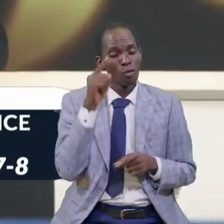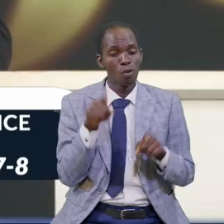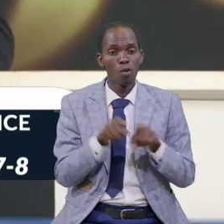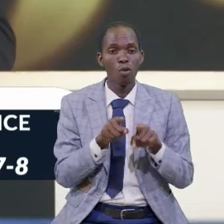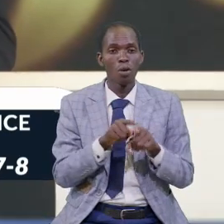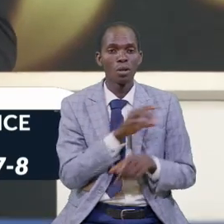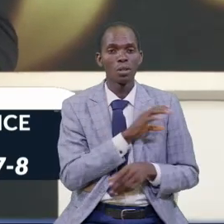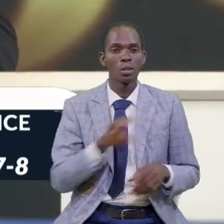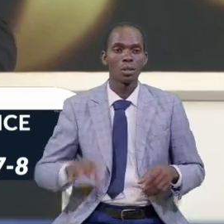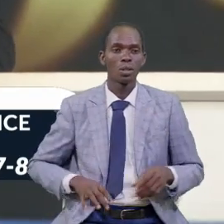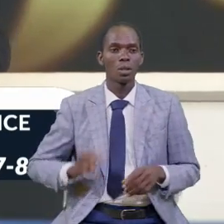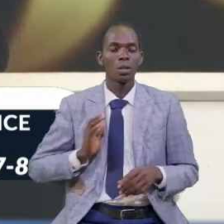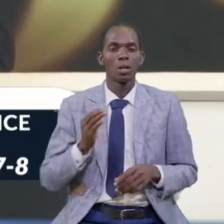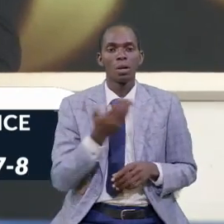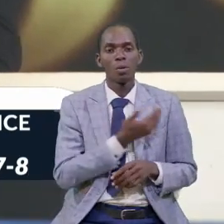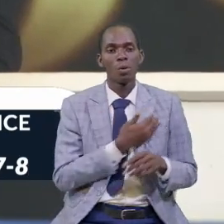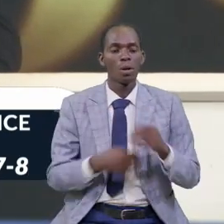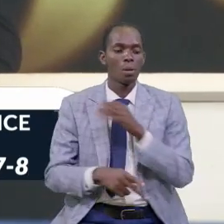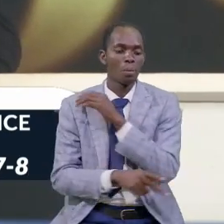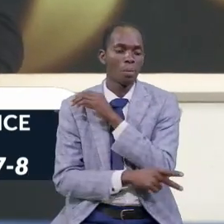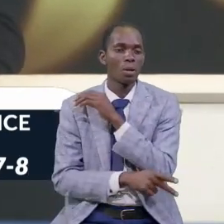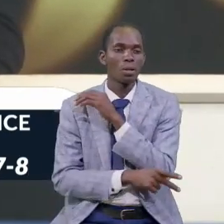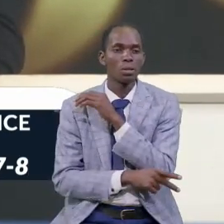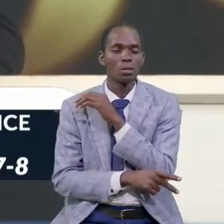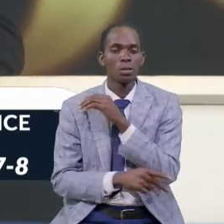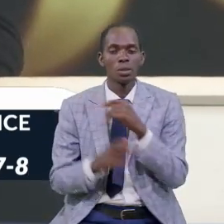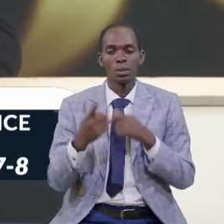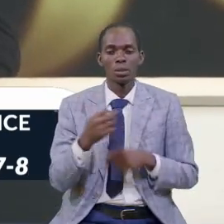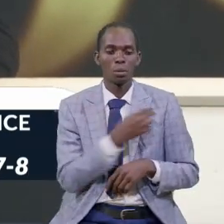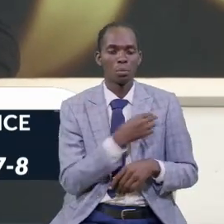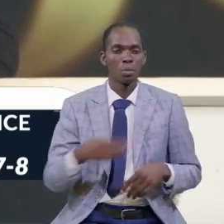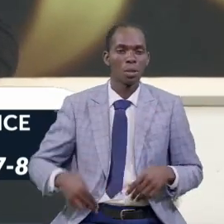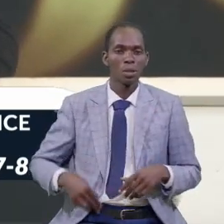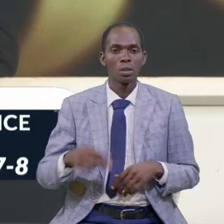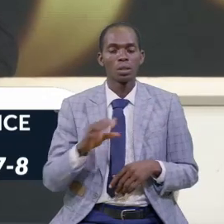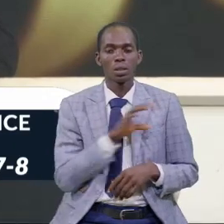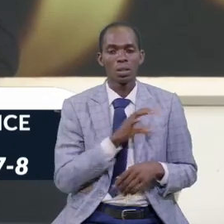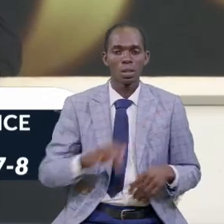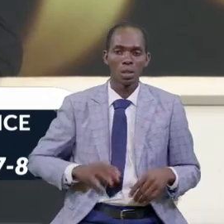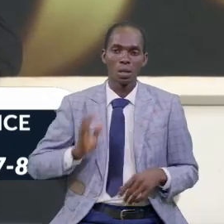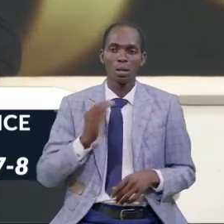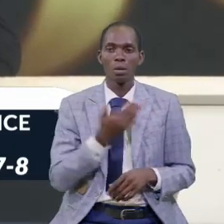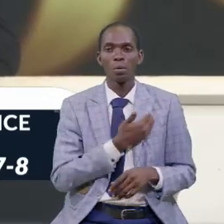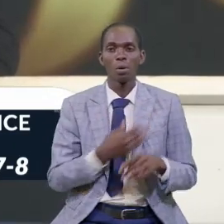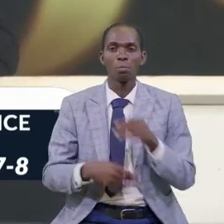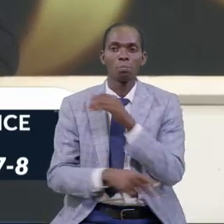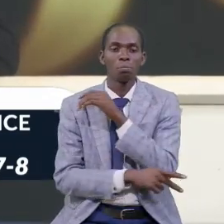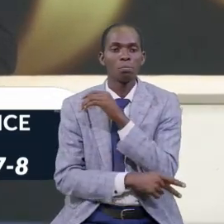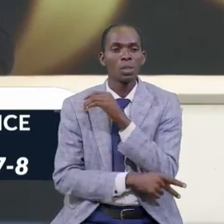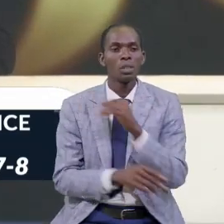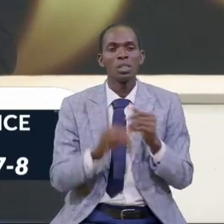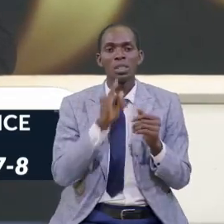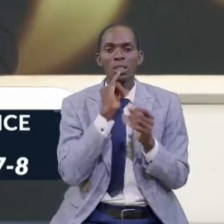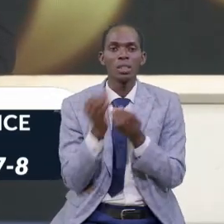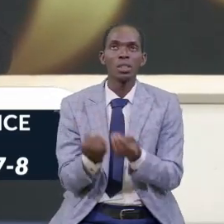the Messiah, even Christ, the Passover, the Messiah, is sacrificed for us. Look